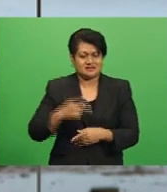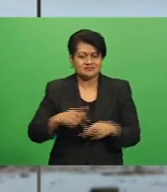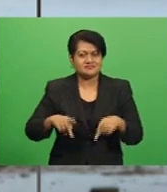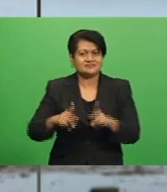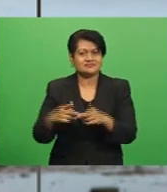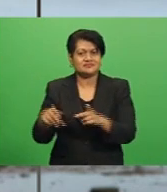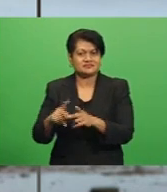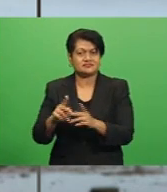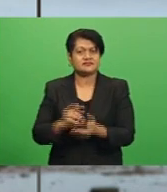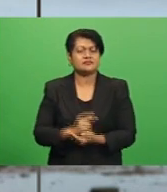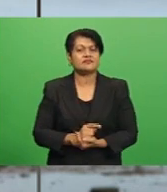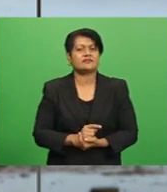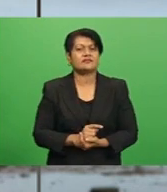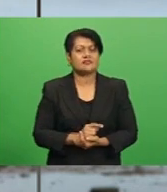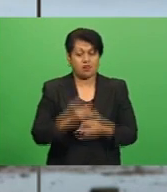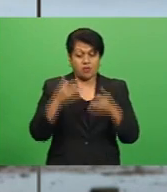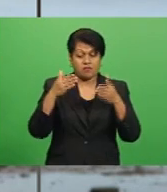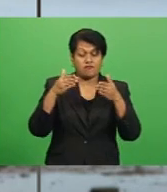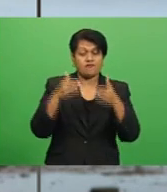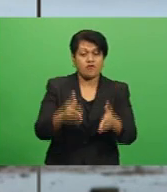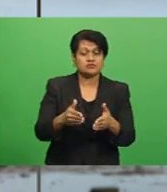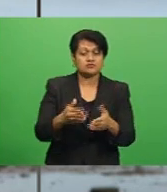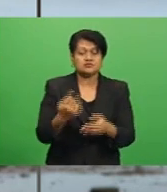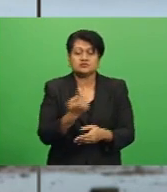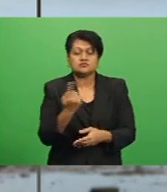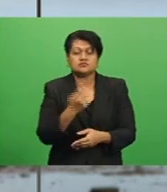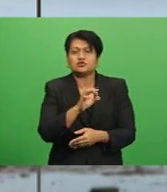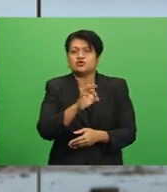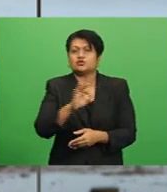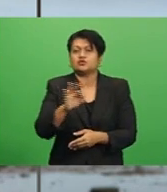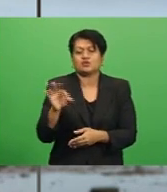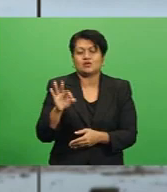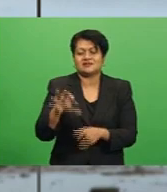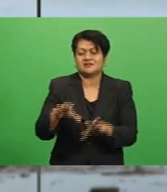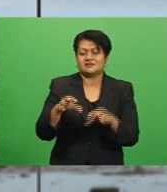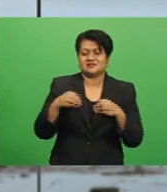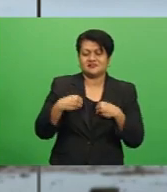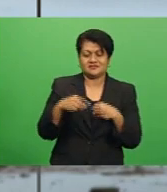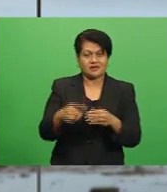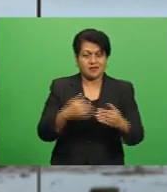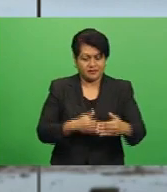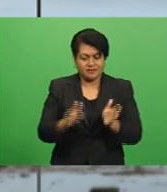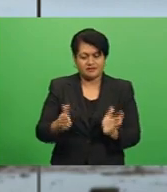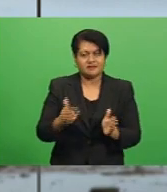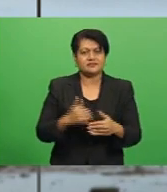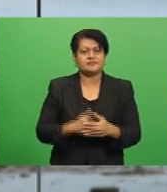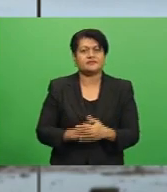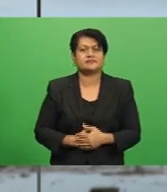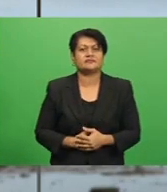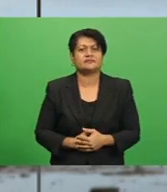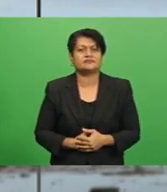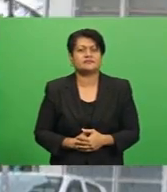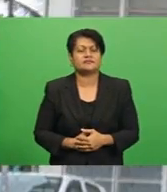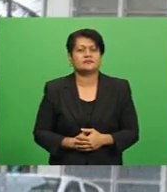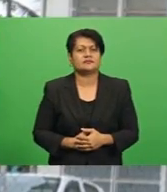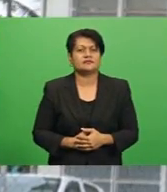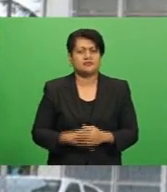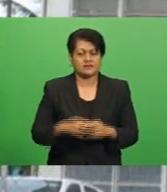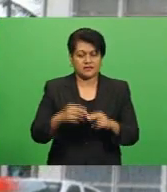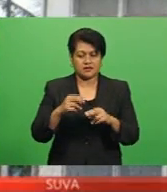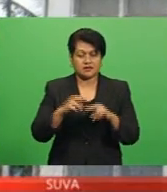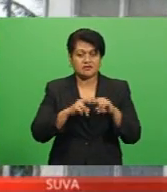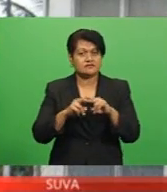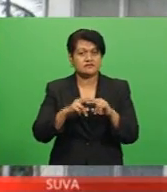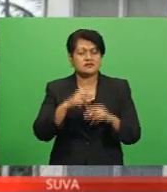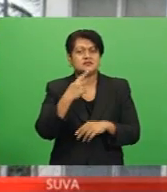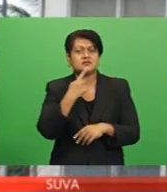phase 2, focusing on those who missed on the initial distribution of relief packs. Dipesh Kumar reports. The Fiji Red Cross